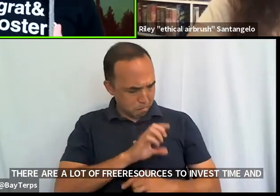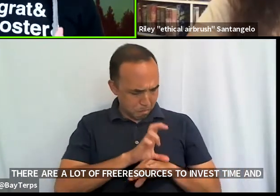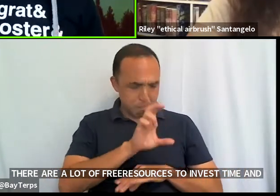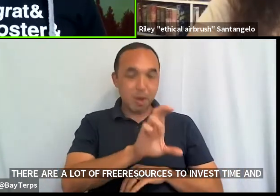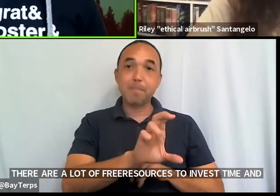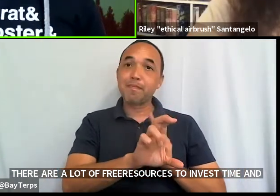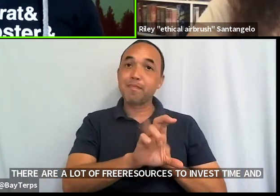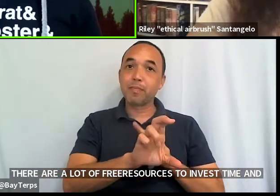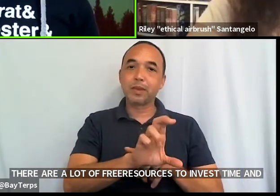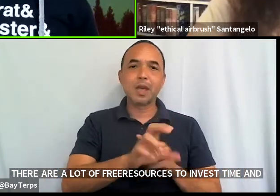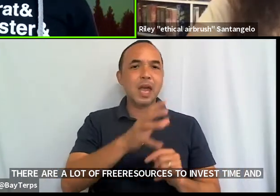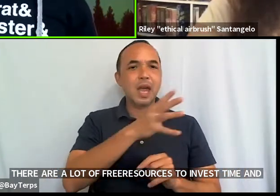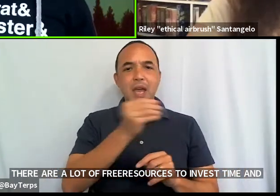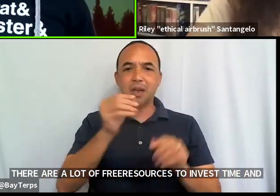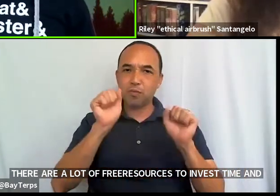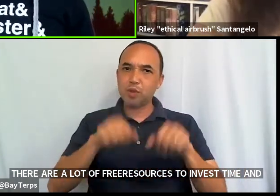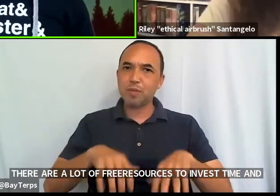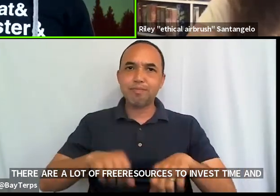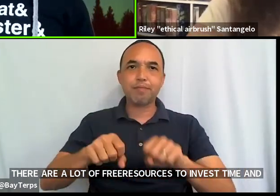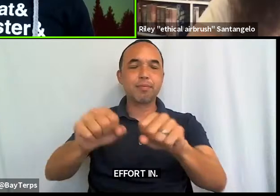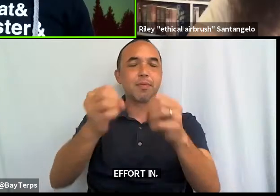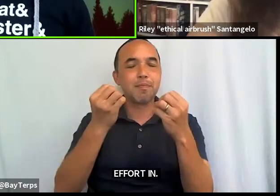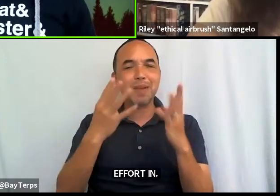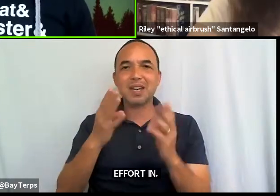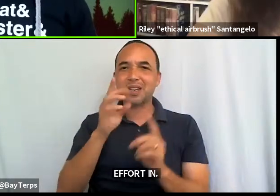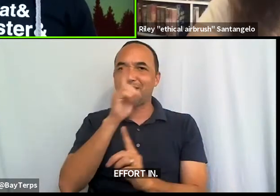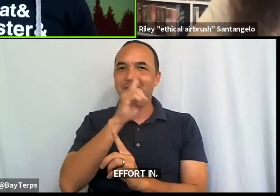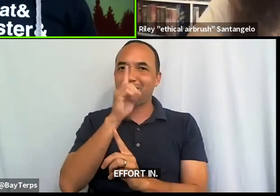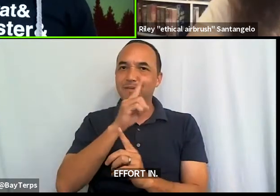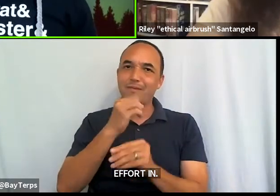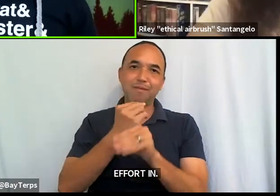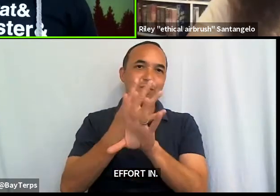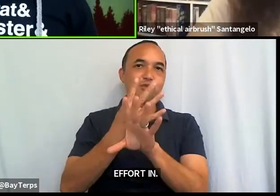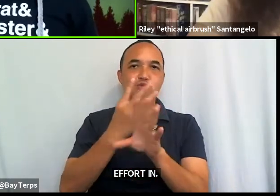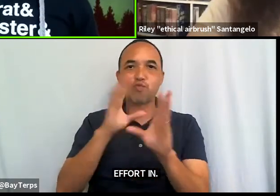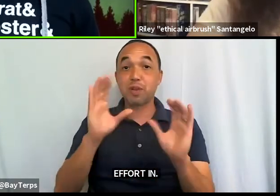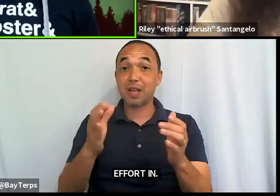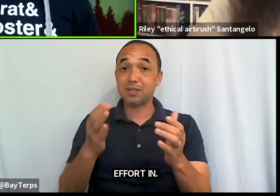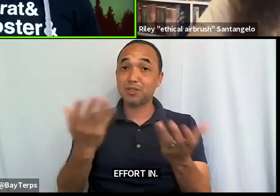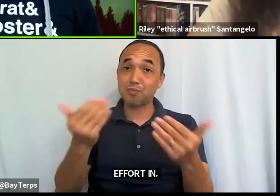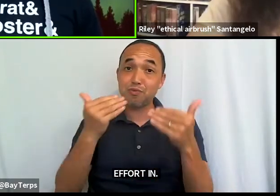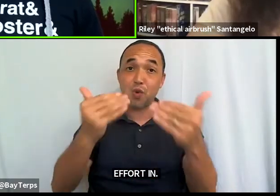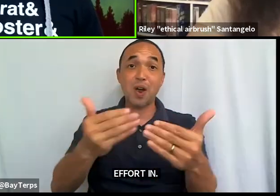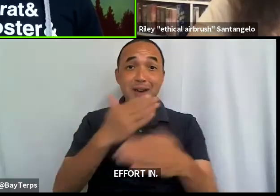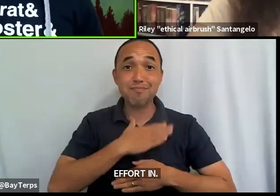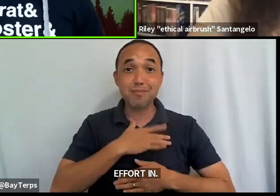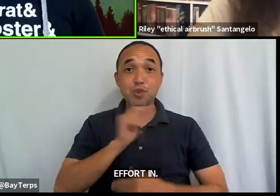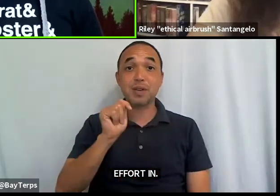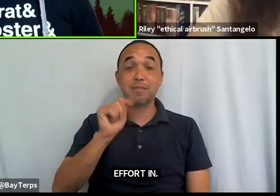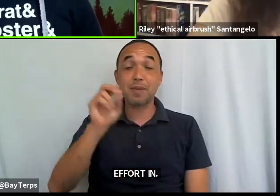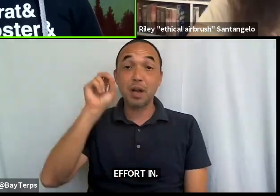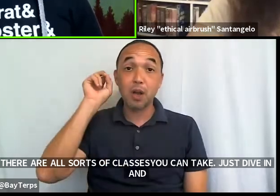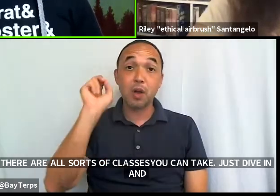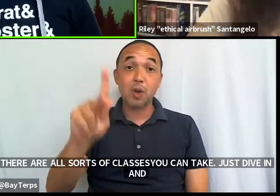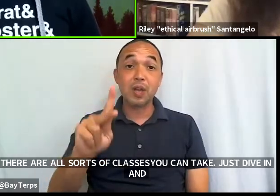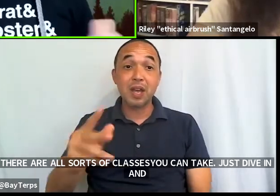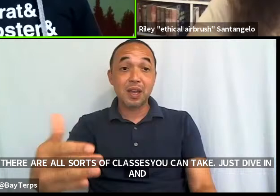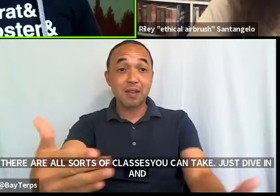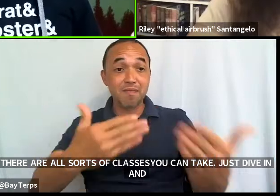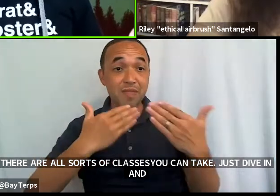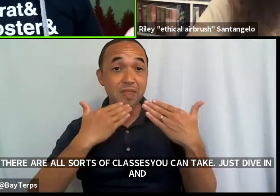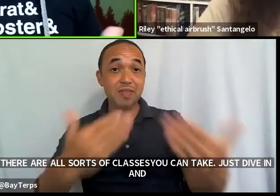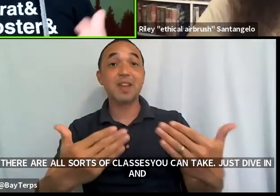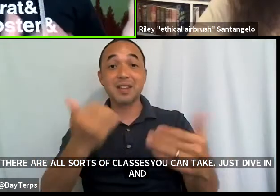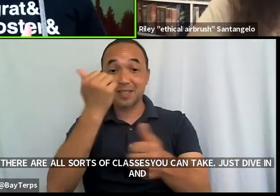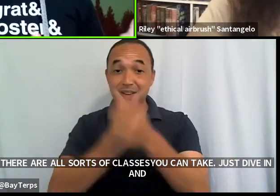of classes you can take virtually and just dive in and have fun. All right. Thank you. Thanks